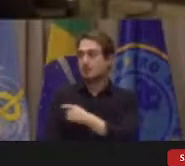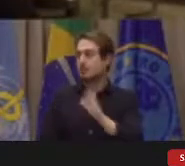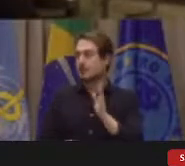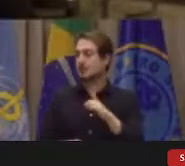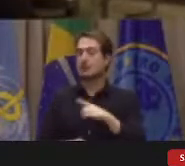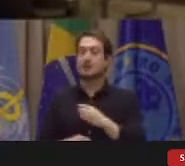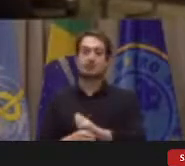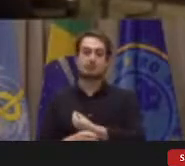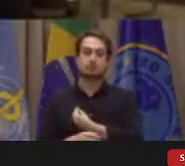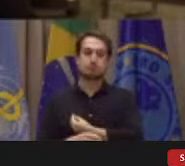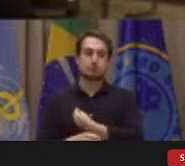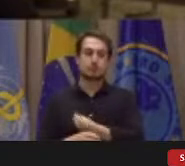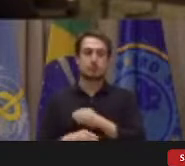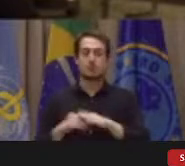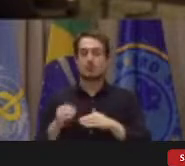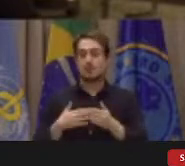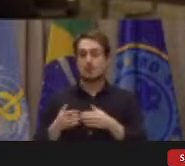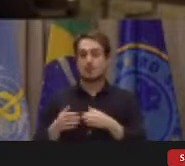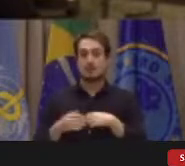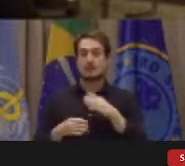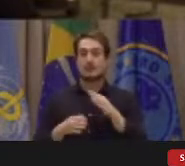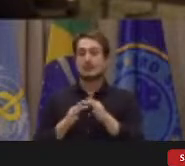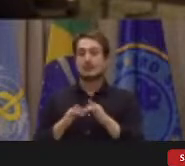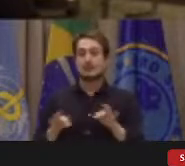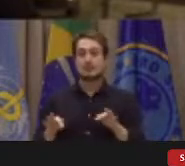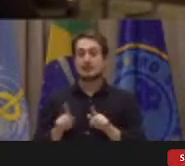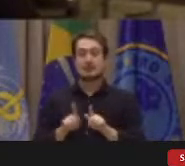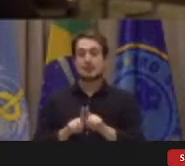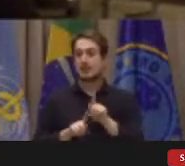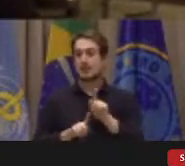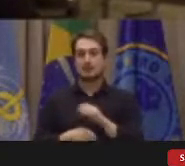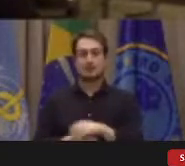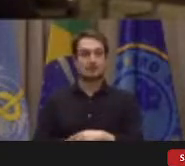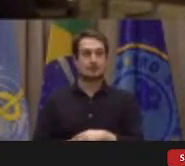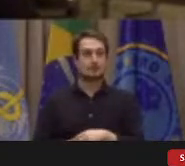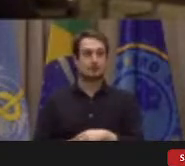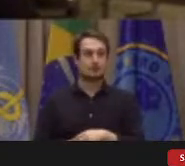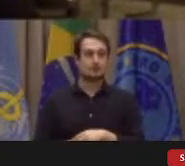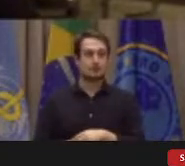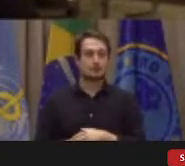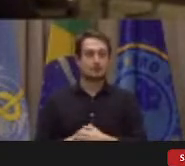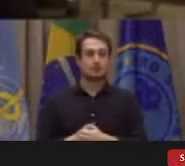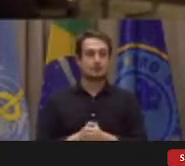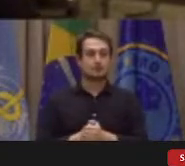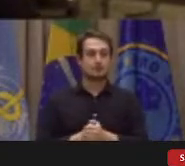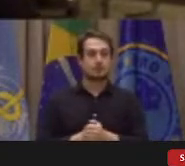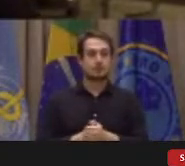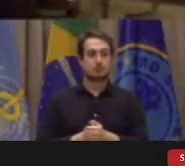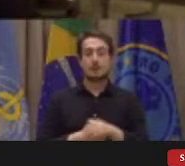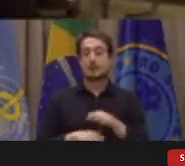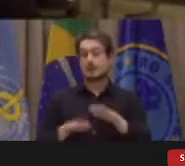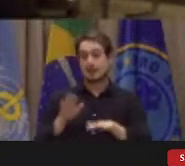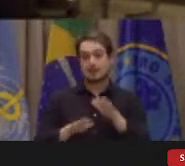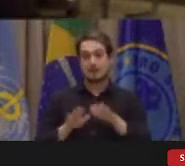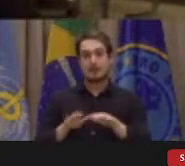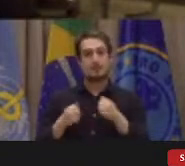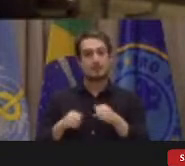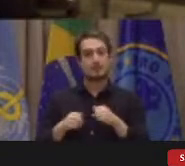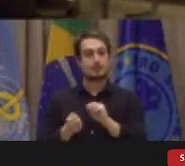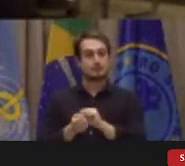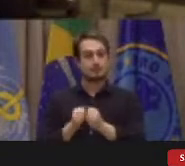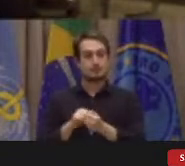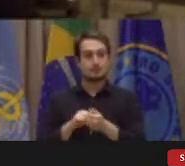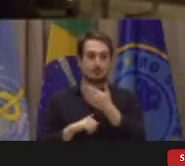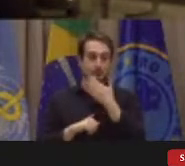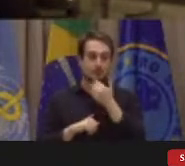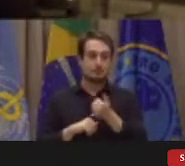that there is something wrong. So this is simple, just by measuring his temperature. So we